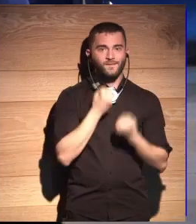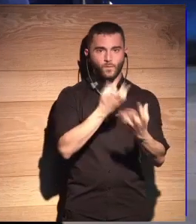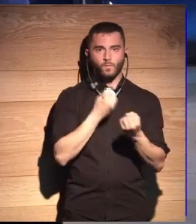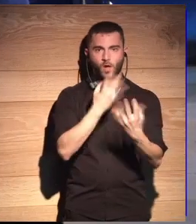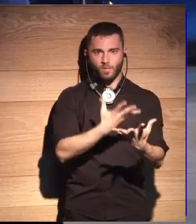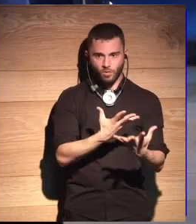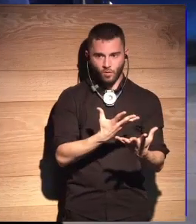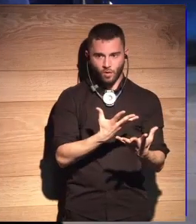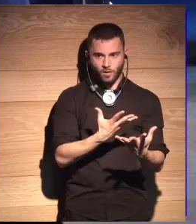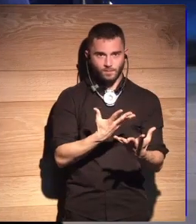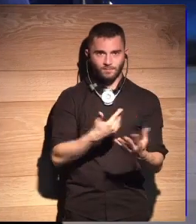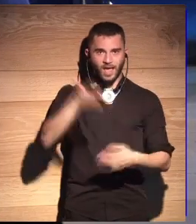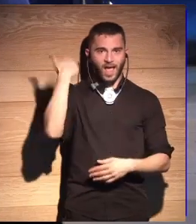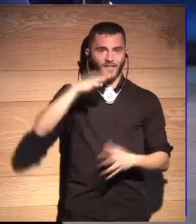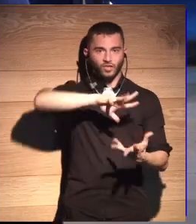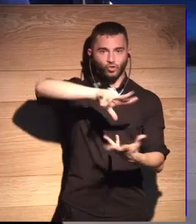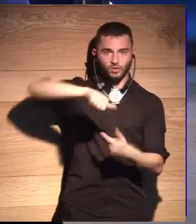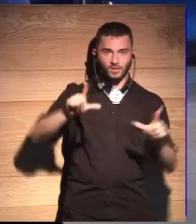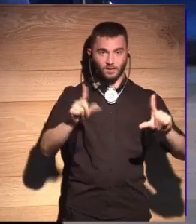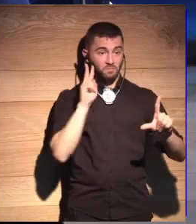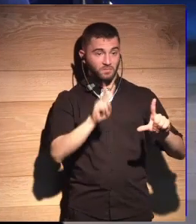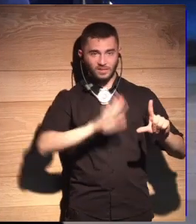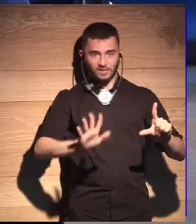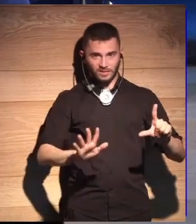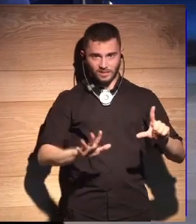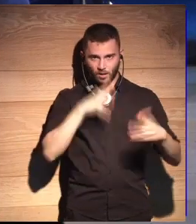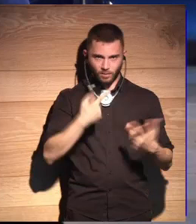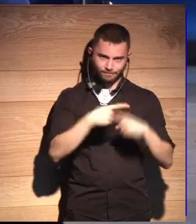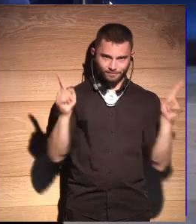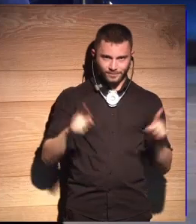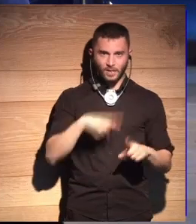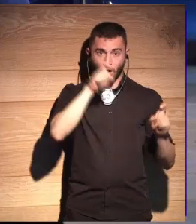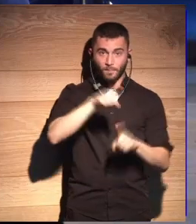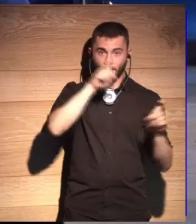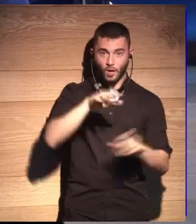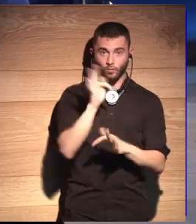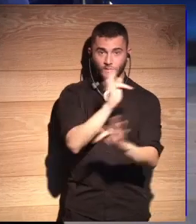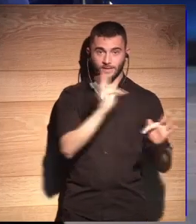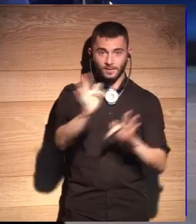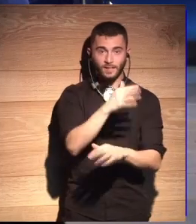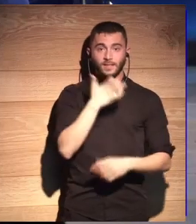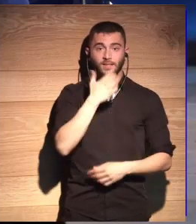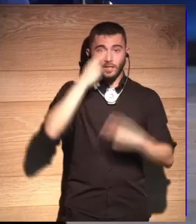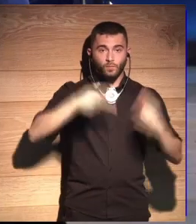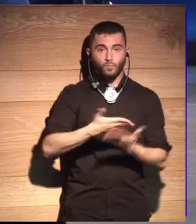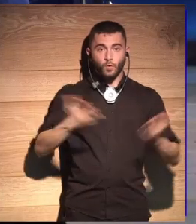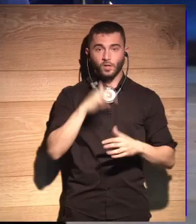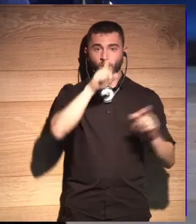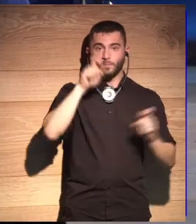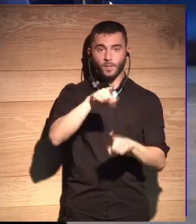seems that ages have gone by. If we look at how things have changed, let's go on